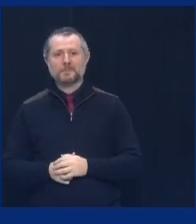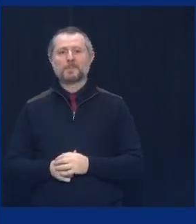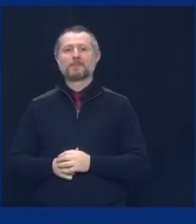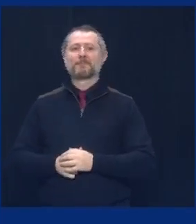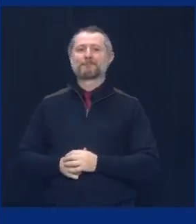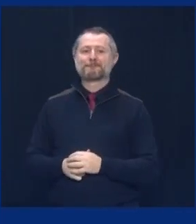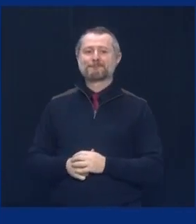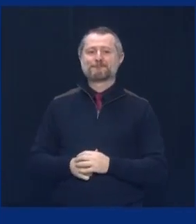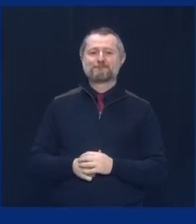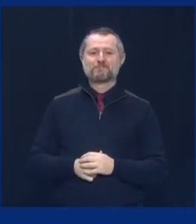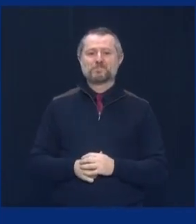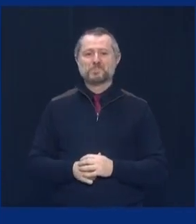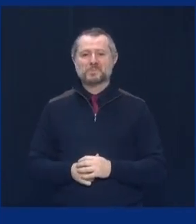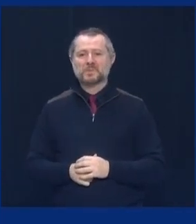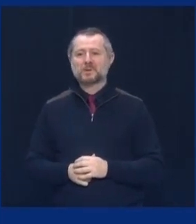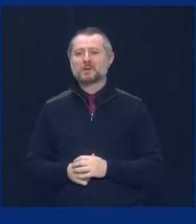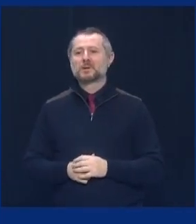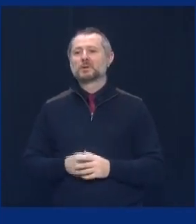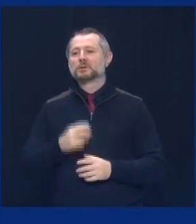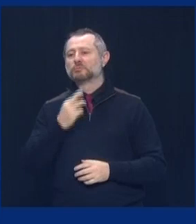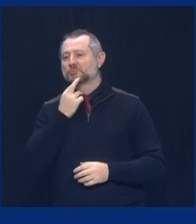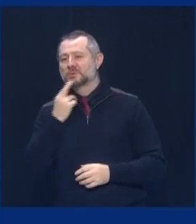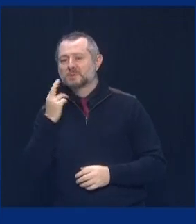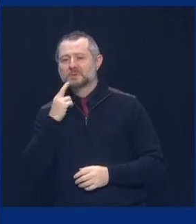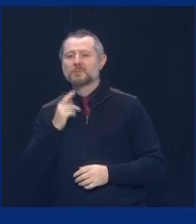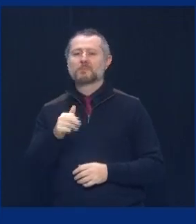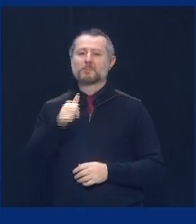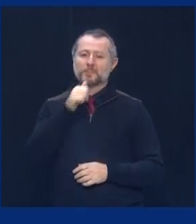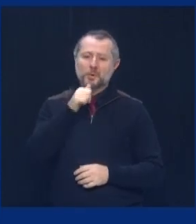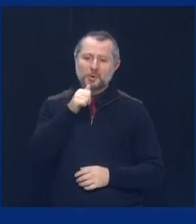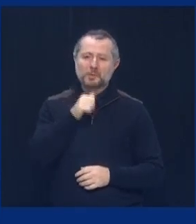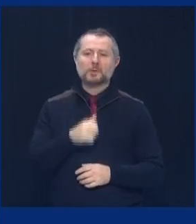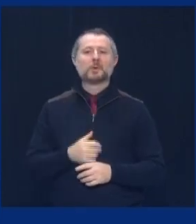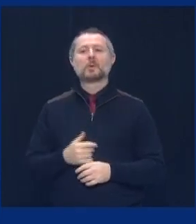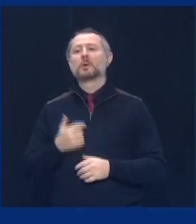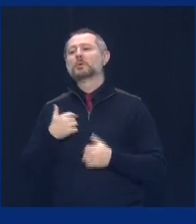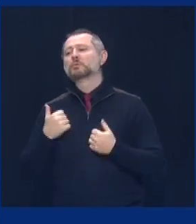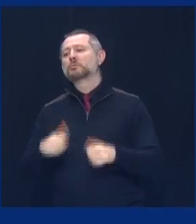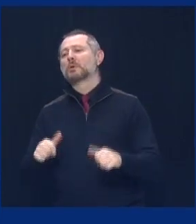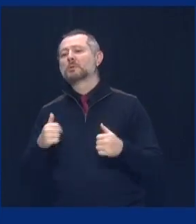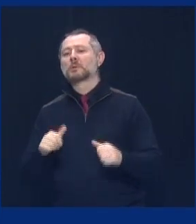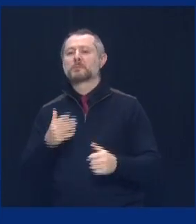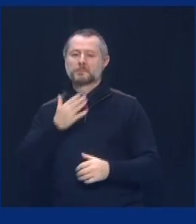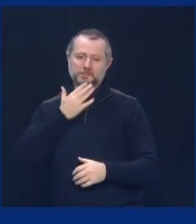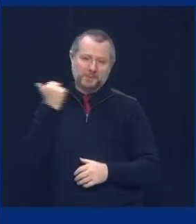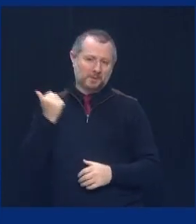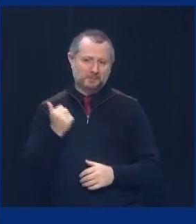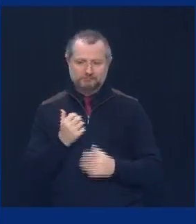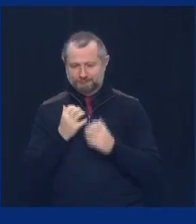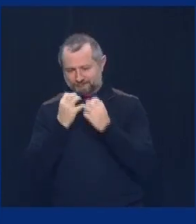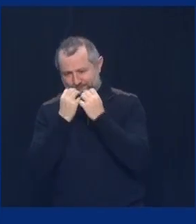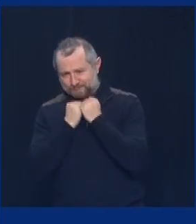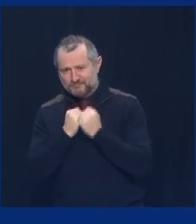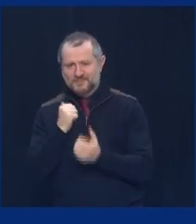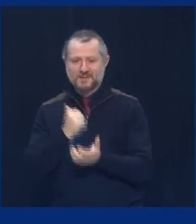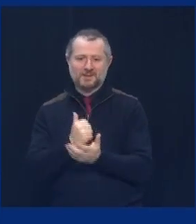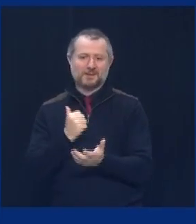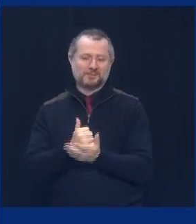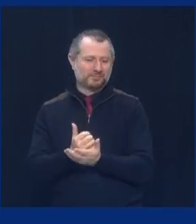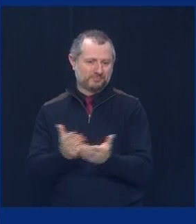And you look at restaurants and bars, you know that we're doing everything that we can on